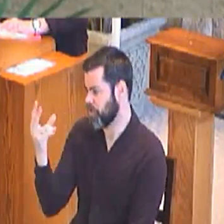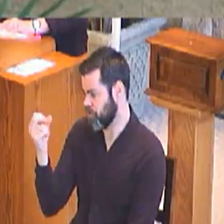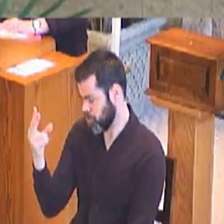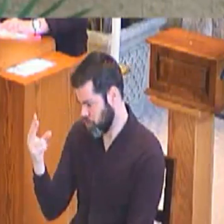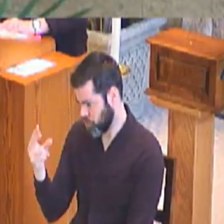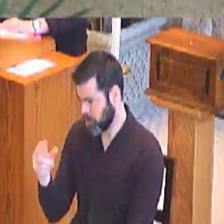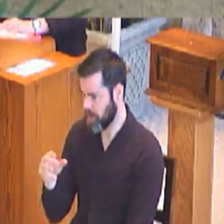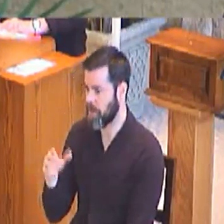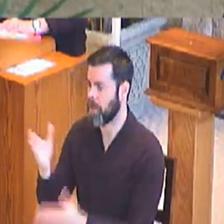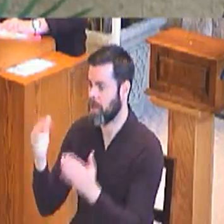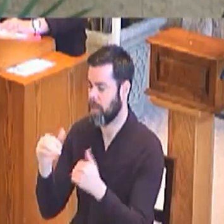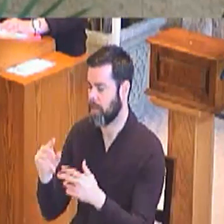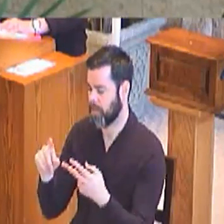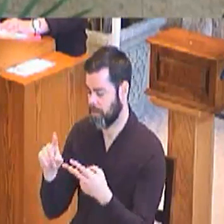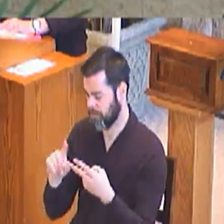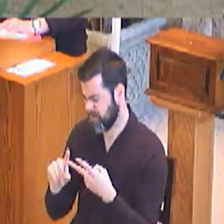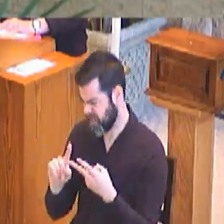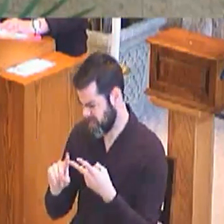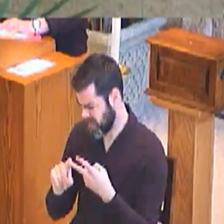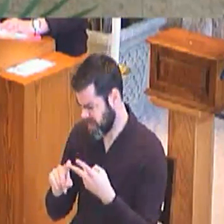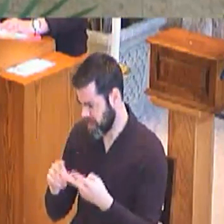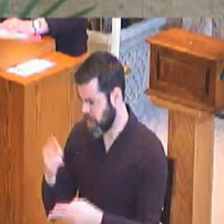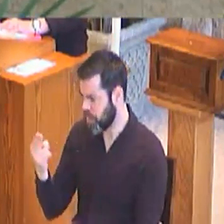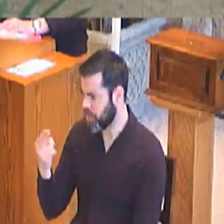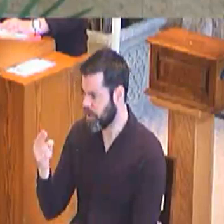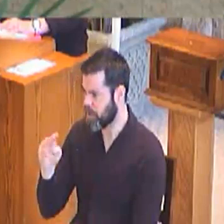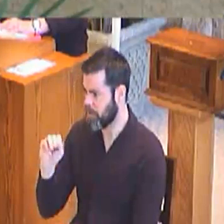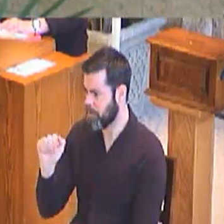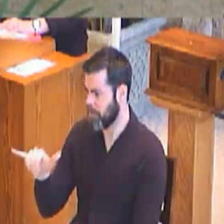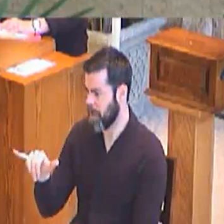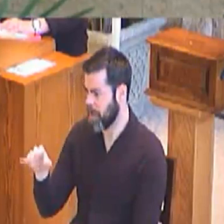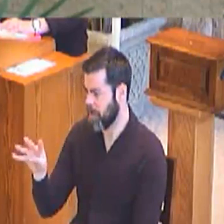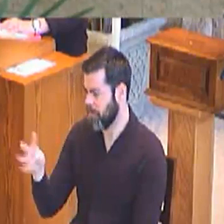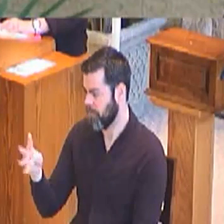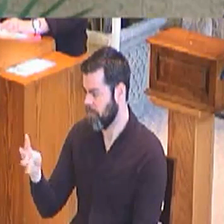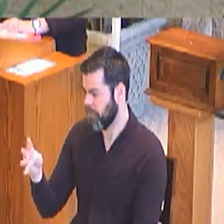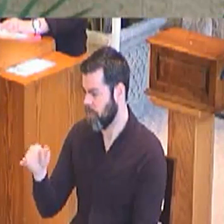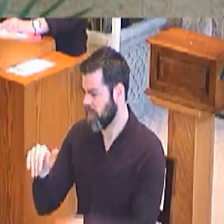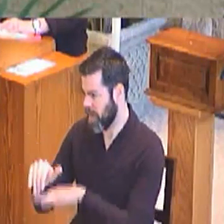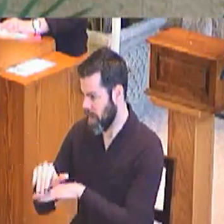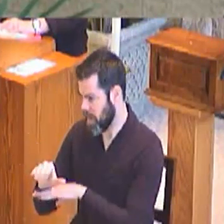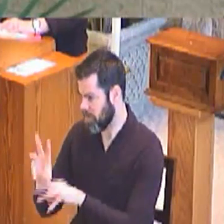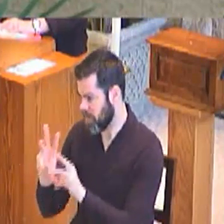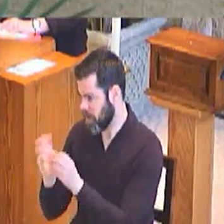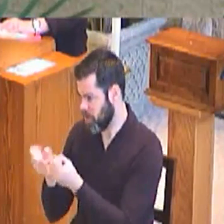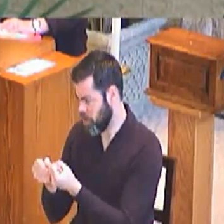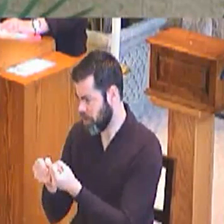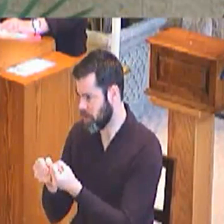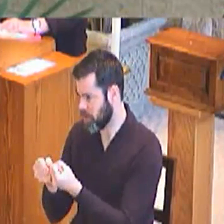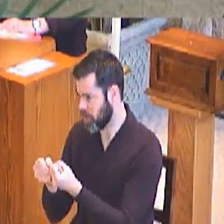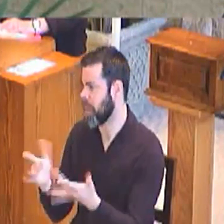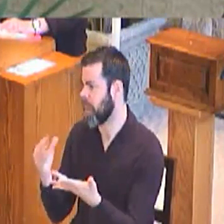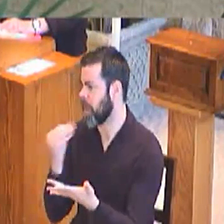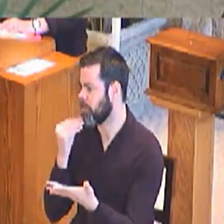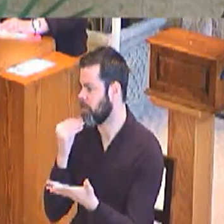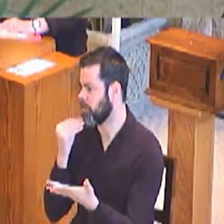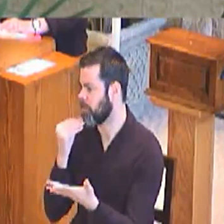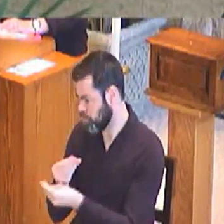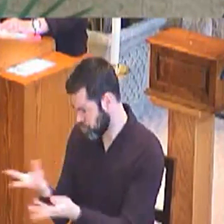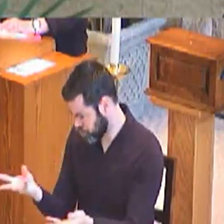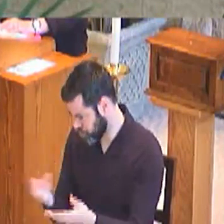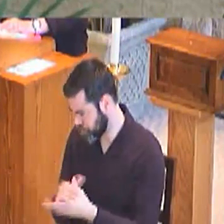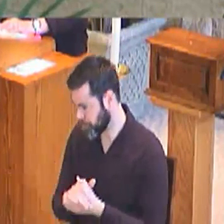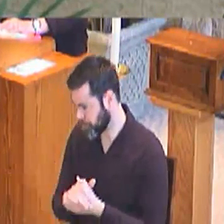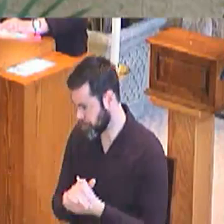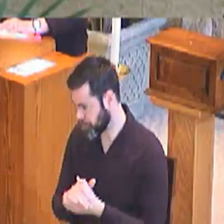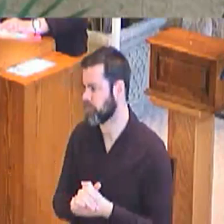May 4th, so that's an evening workshop, and that's from 6 to 9, and then light supper will be provided there. And